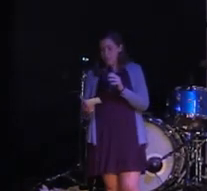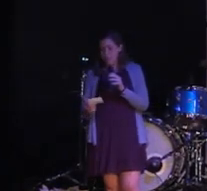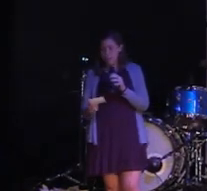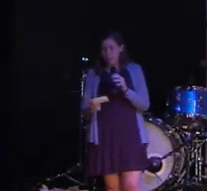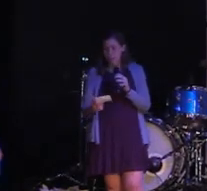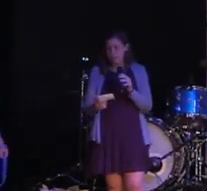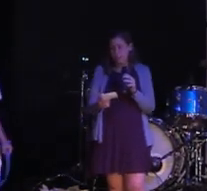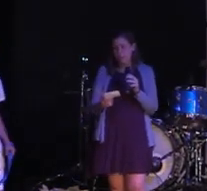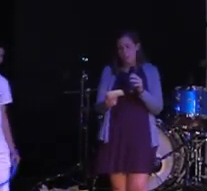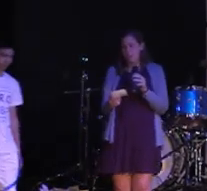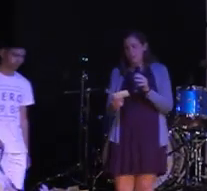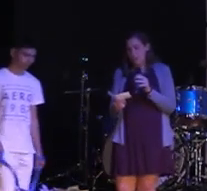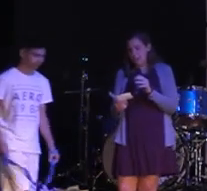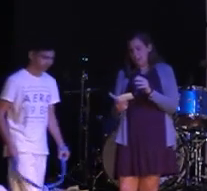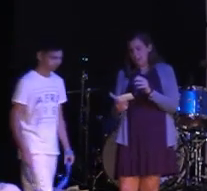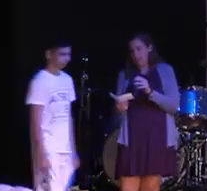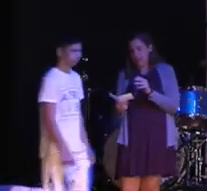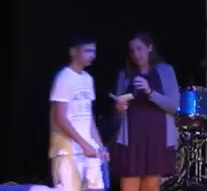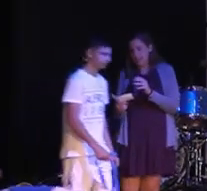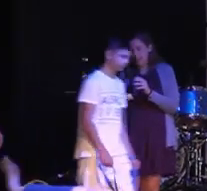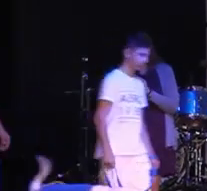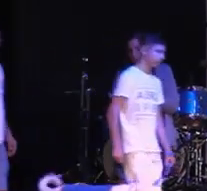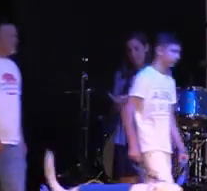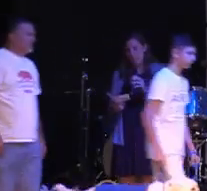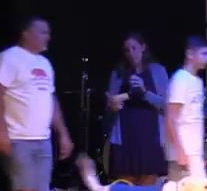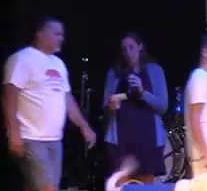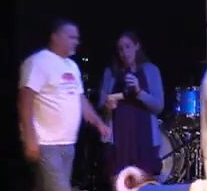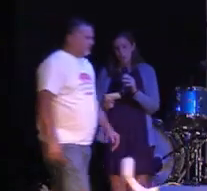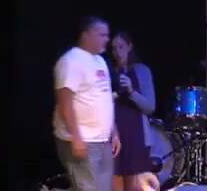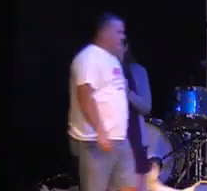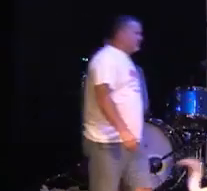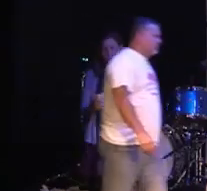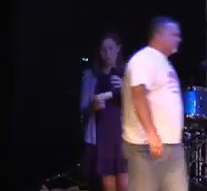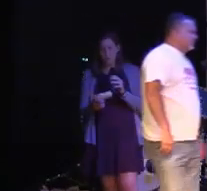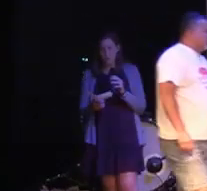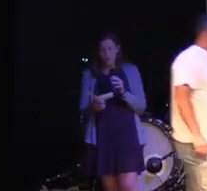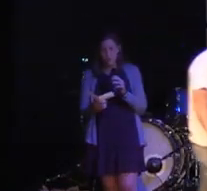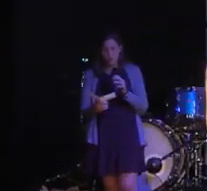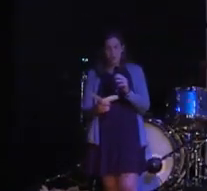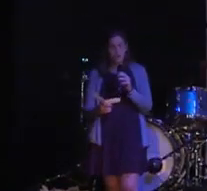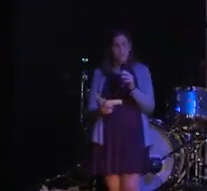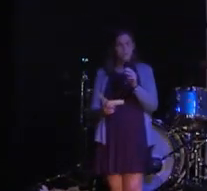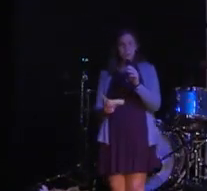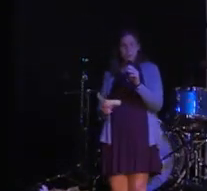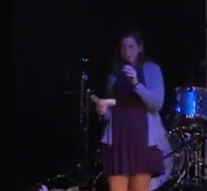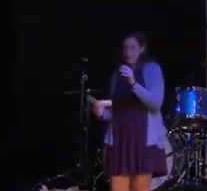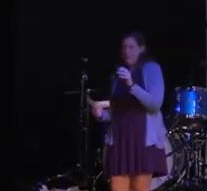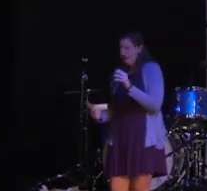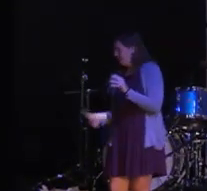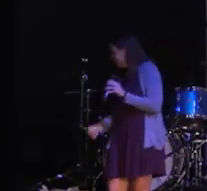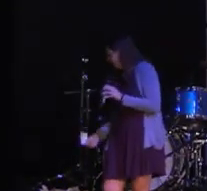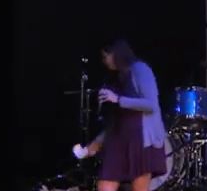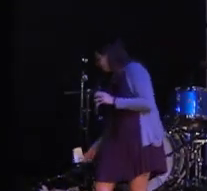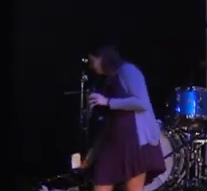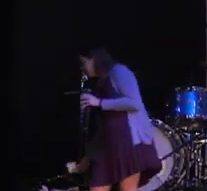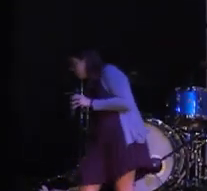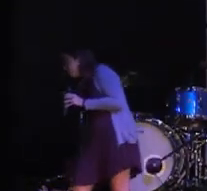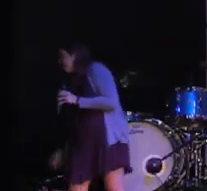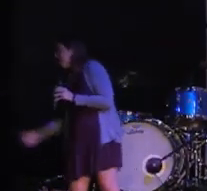And this is Fiddler the second, raised by Nick and Nate Ortiz of Elk Grove, California, their fourth puppy.